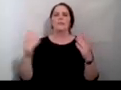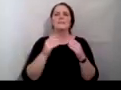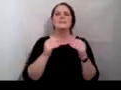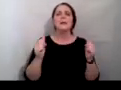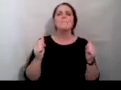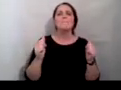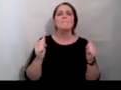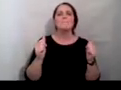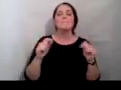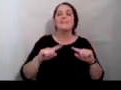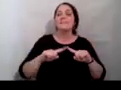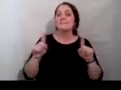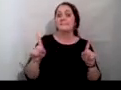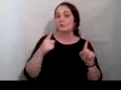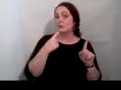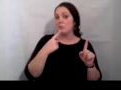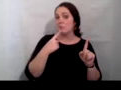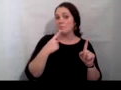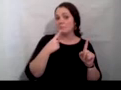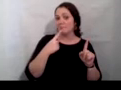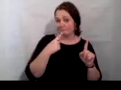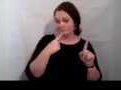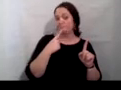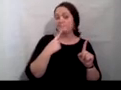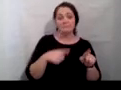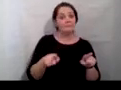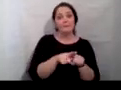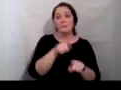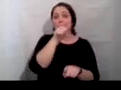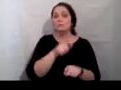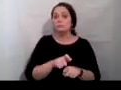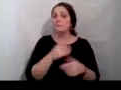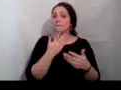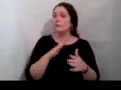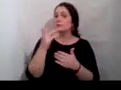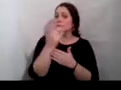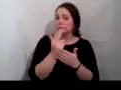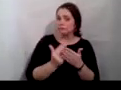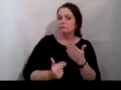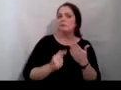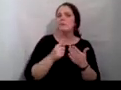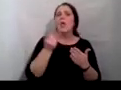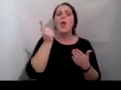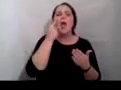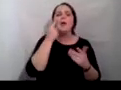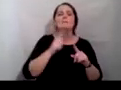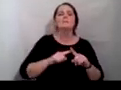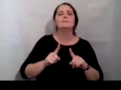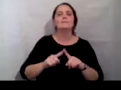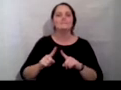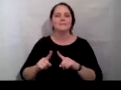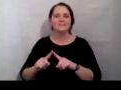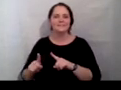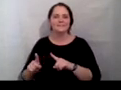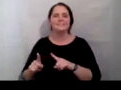that exhibition showing you some of the different styles that Mavis Ngallametta was, you know, experimenting with